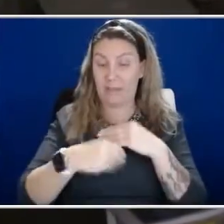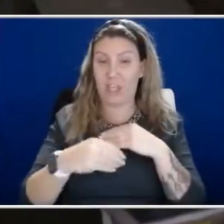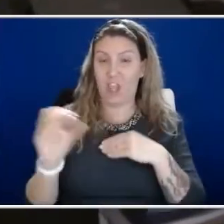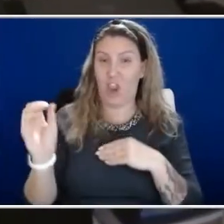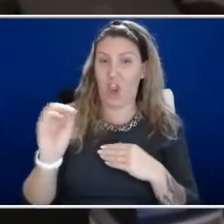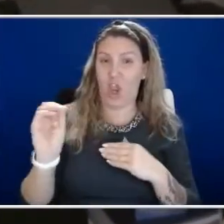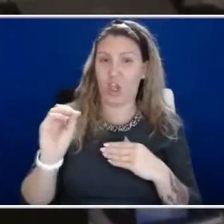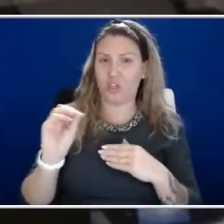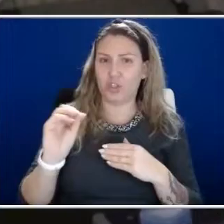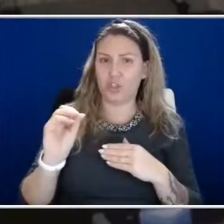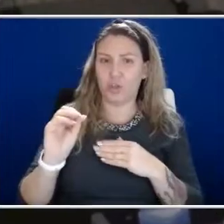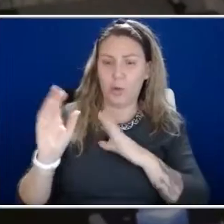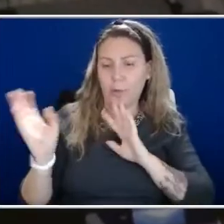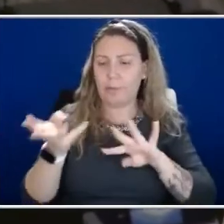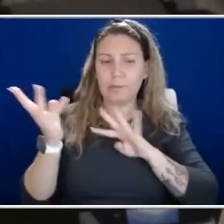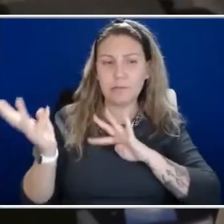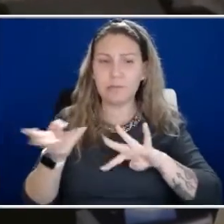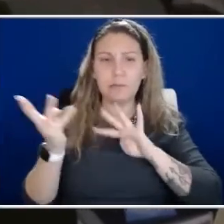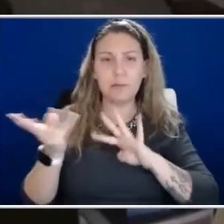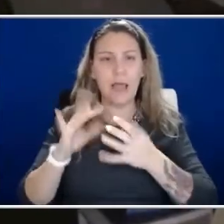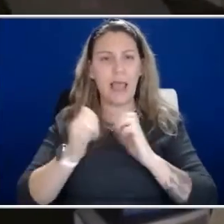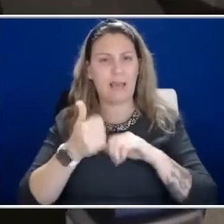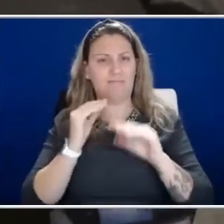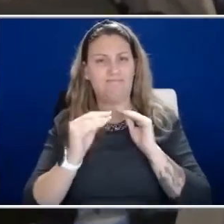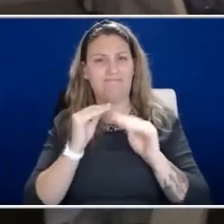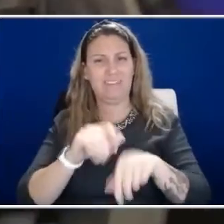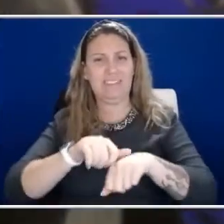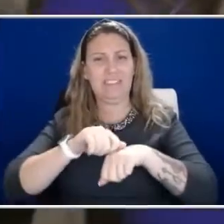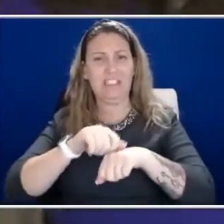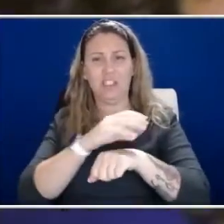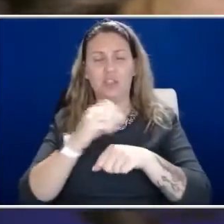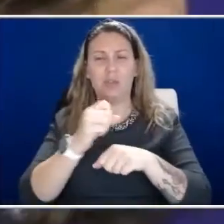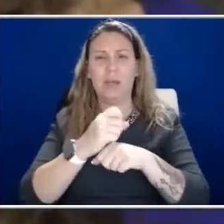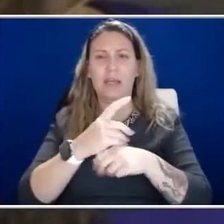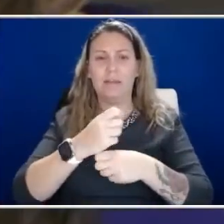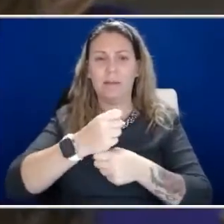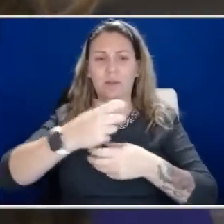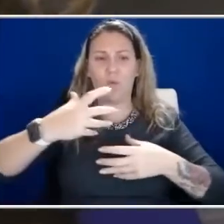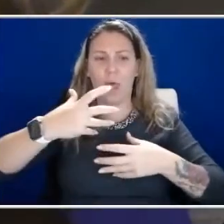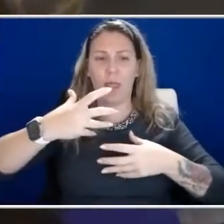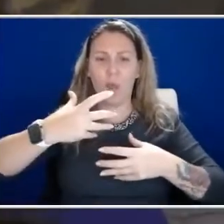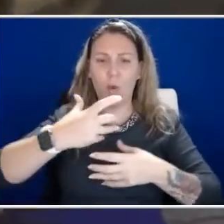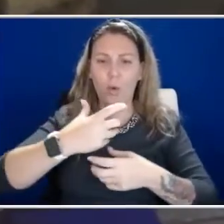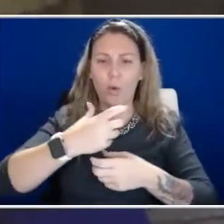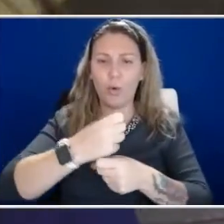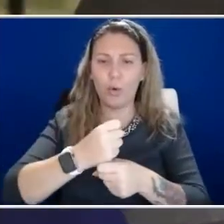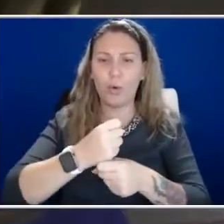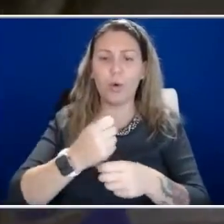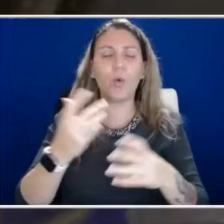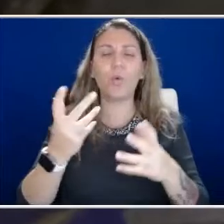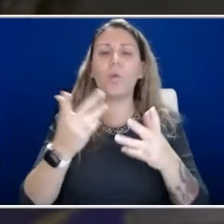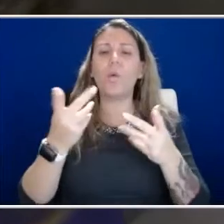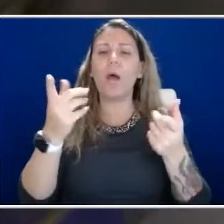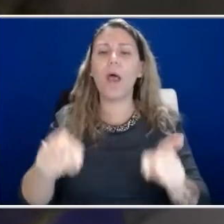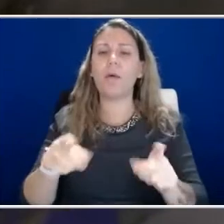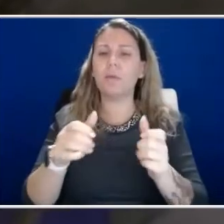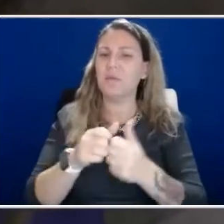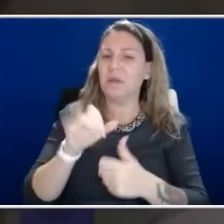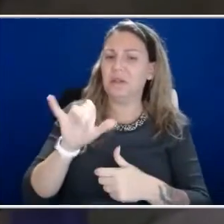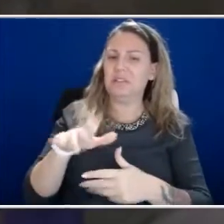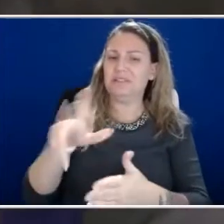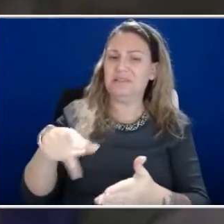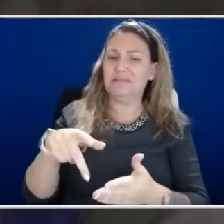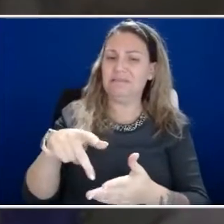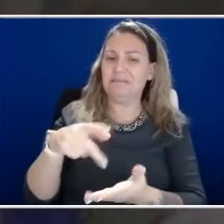help repair the tissue and reduce swelling? What happens with hyperbaric therapy is that these patients are